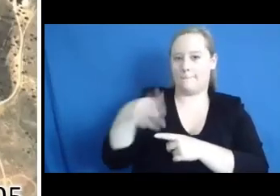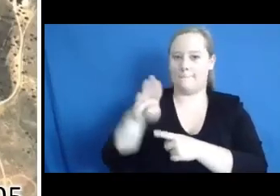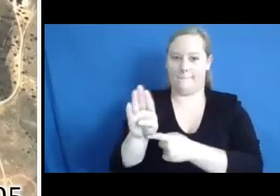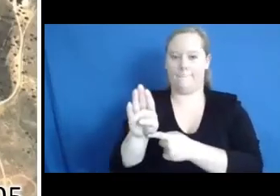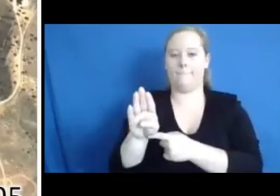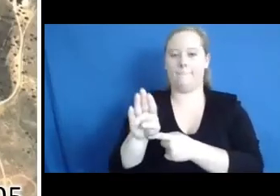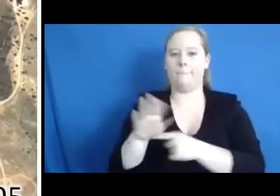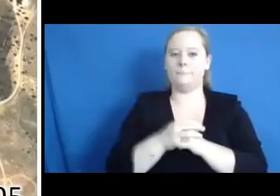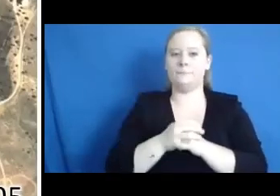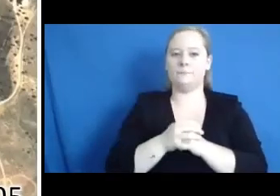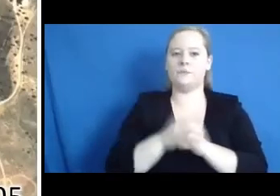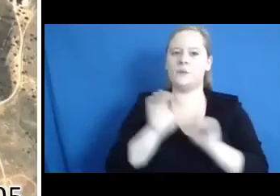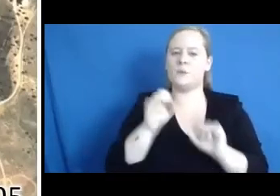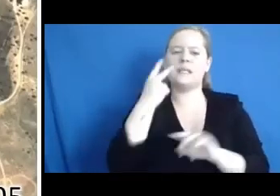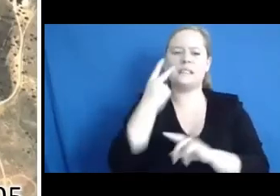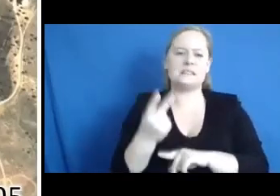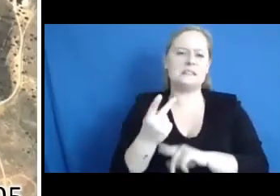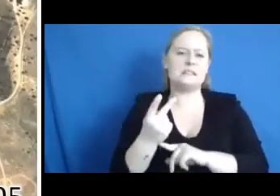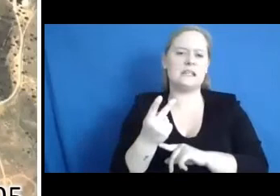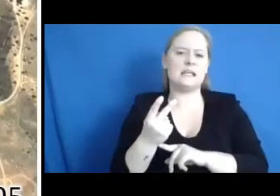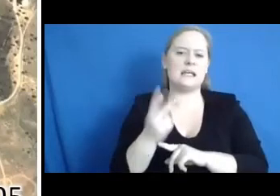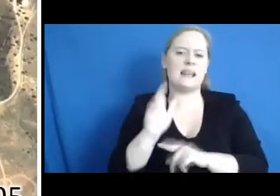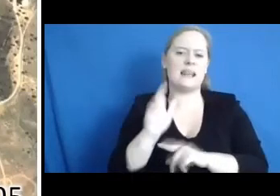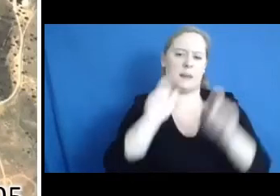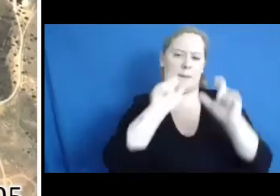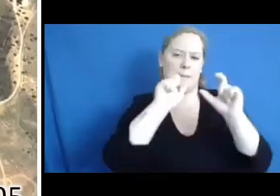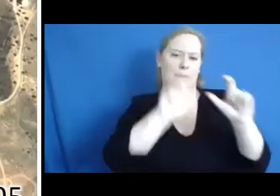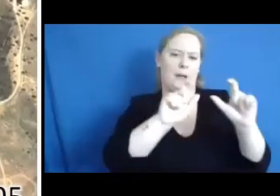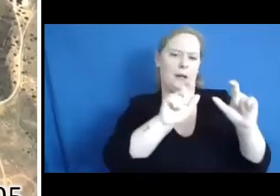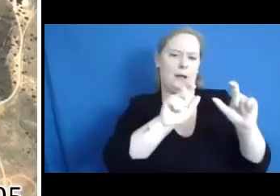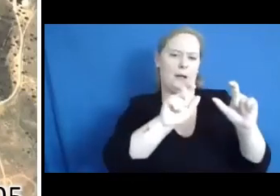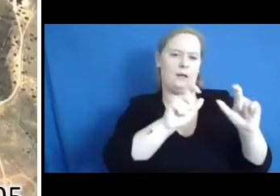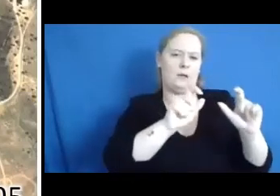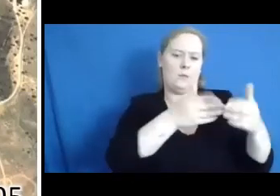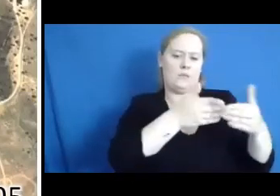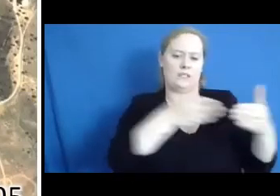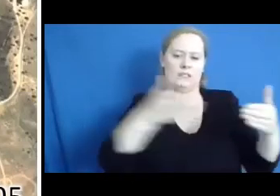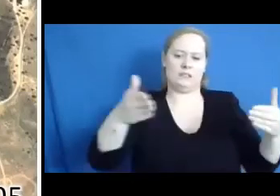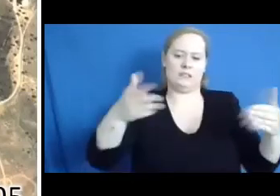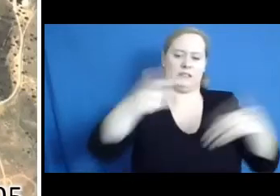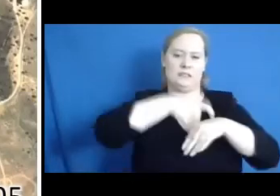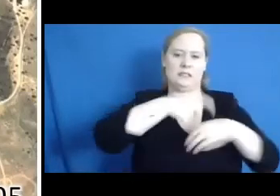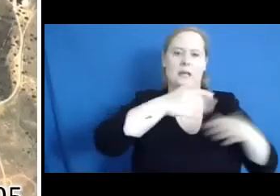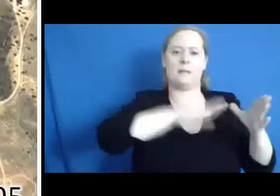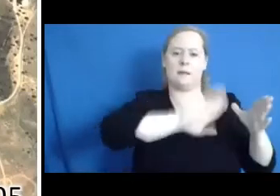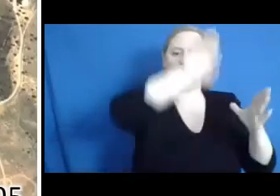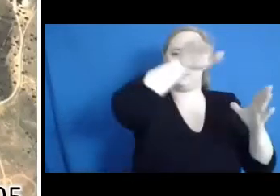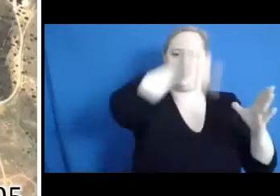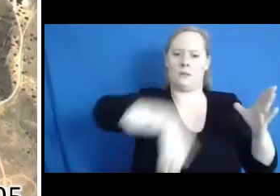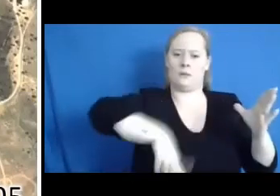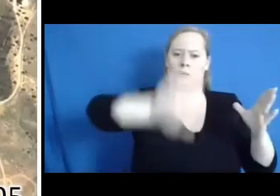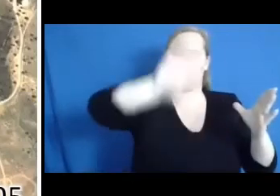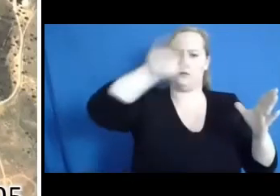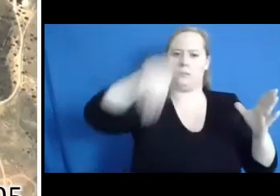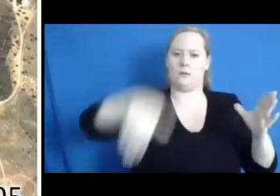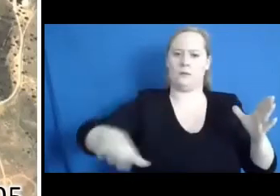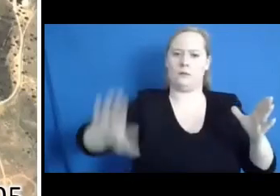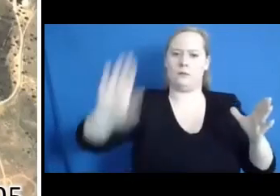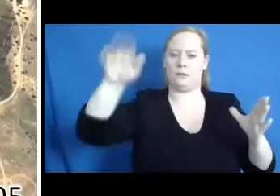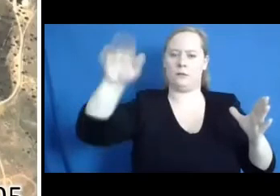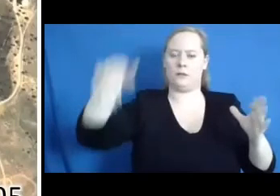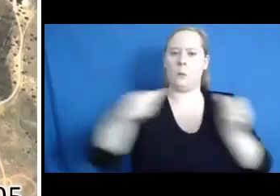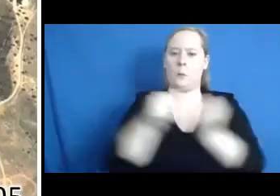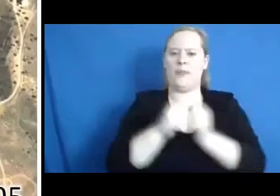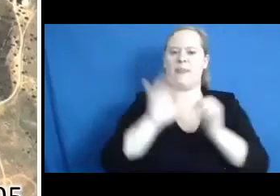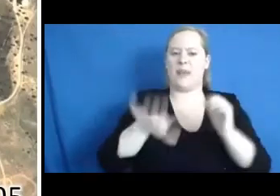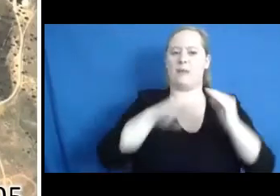on this plot, manganese over time is fluctuating around that background manganese concentration, sort of as you